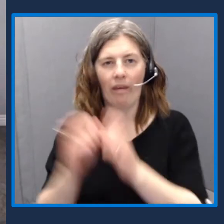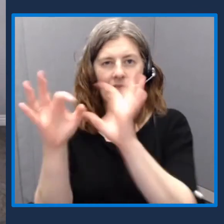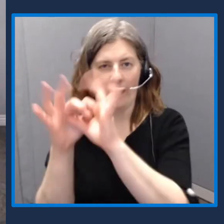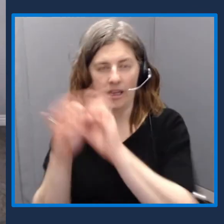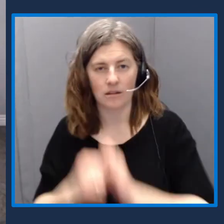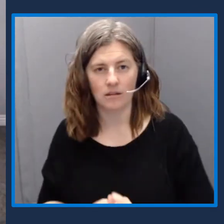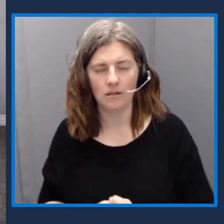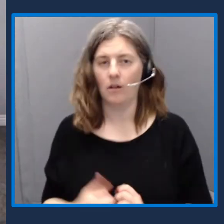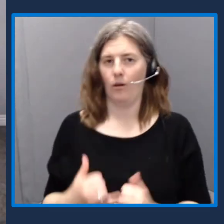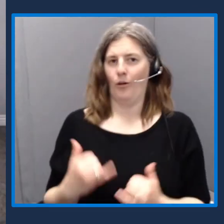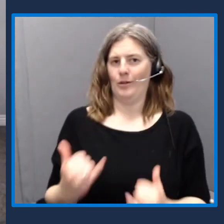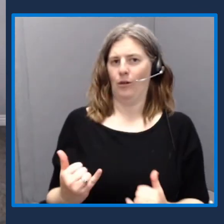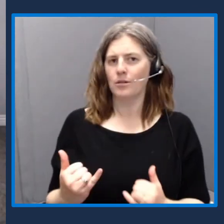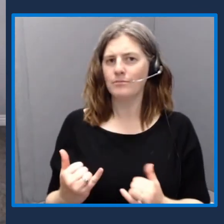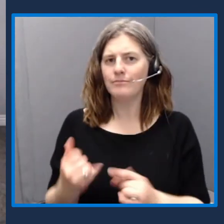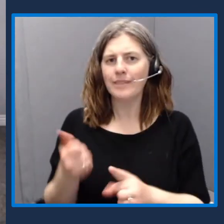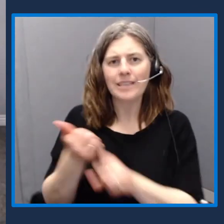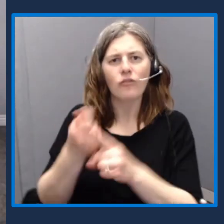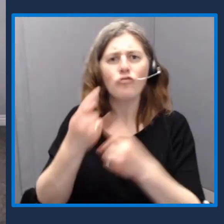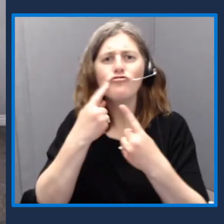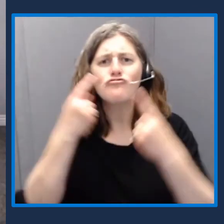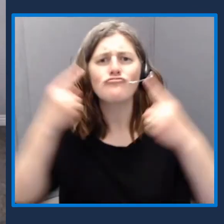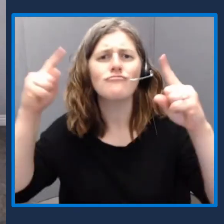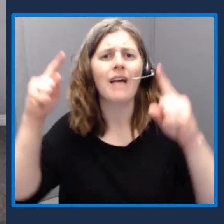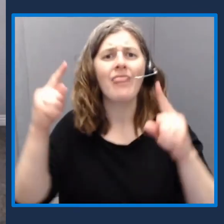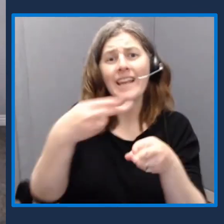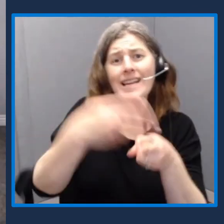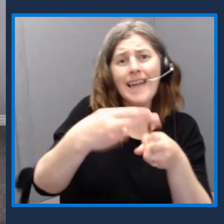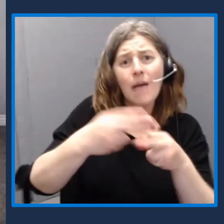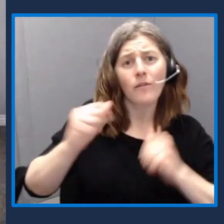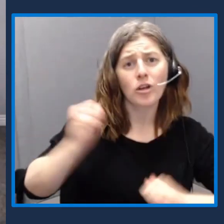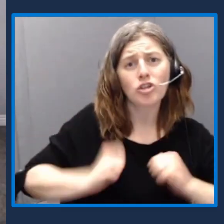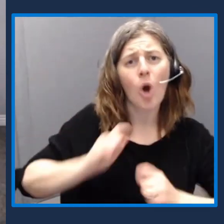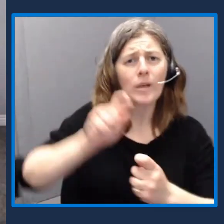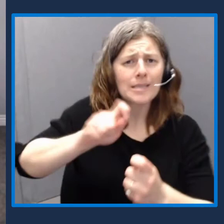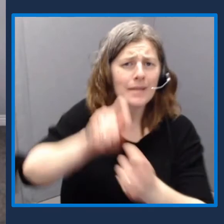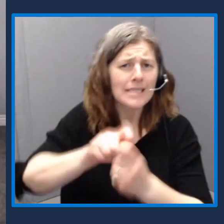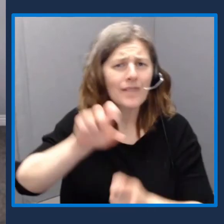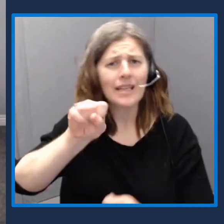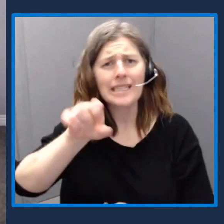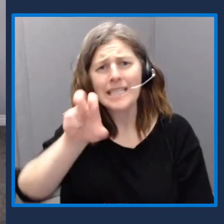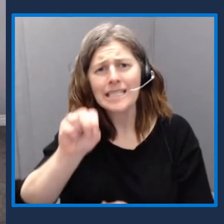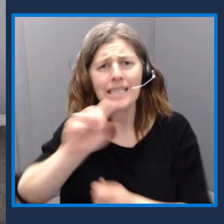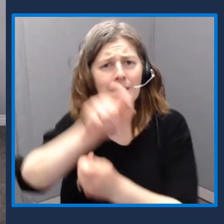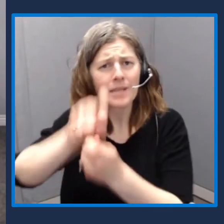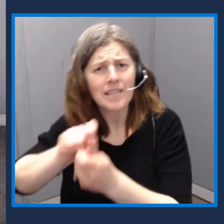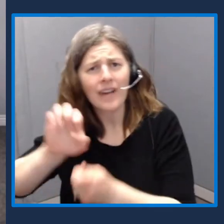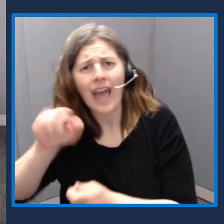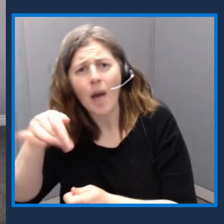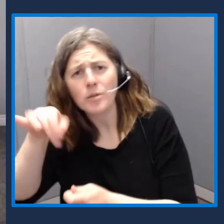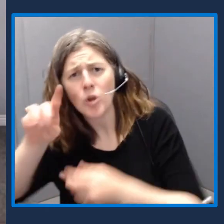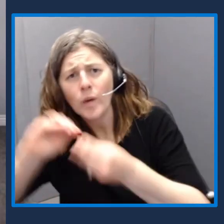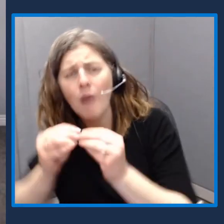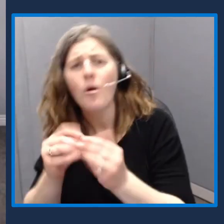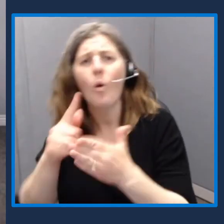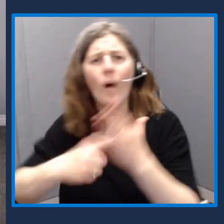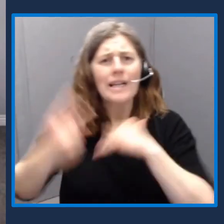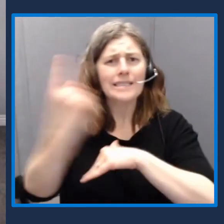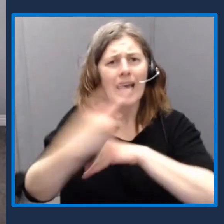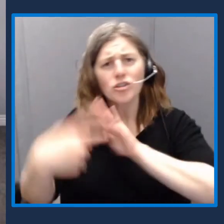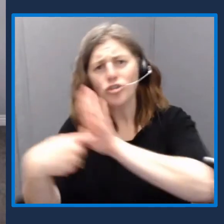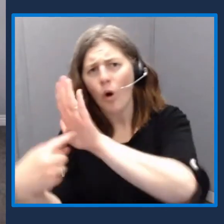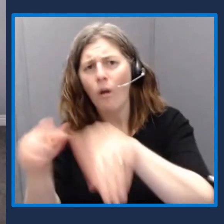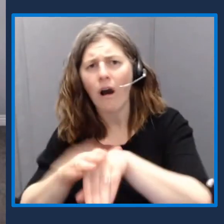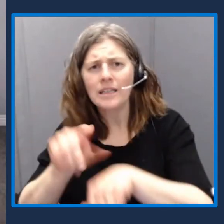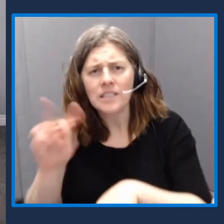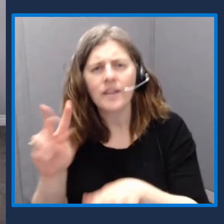now it's correctly announcing the name of the show, the particular season and episode of that show, what date it was aired, and the